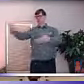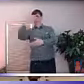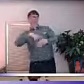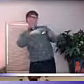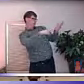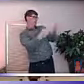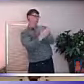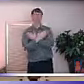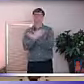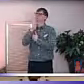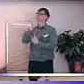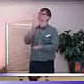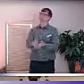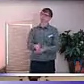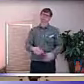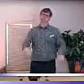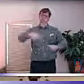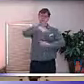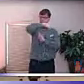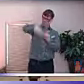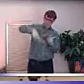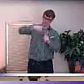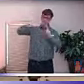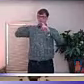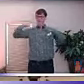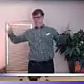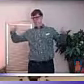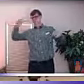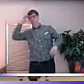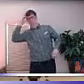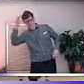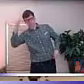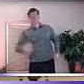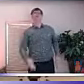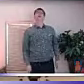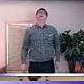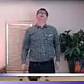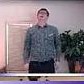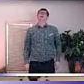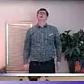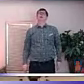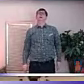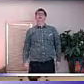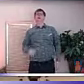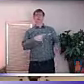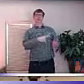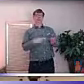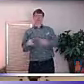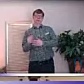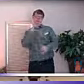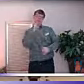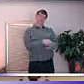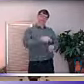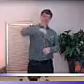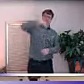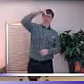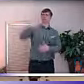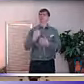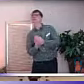truth, centered in alignment of knowingness. This moment of spiritual